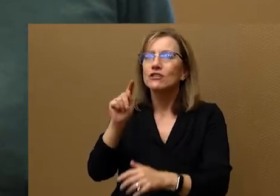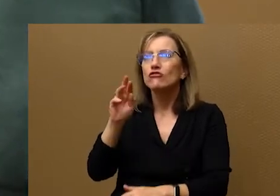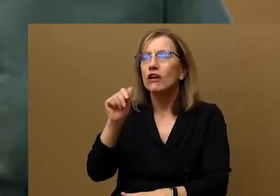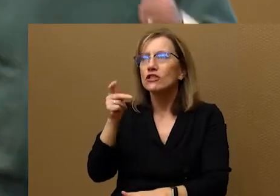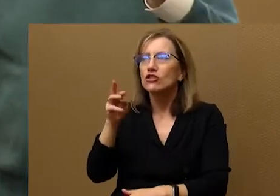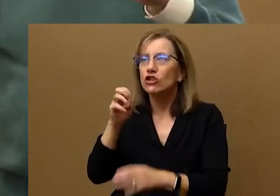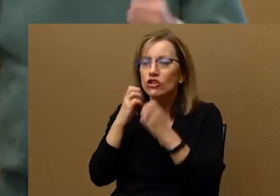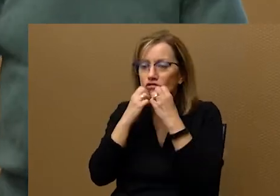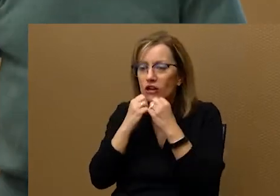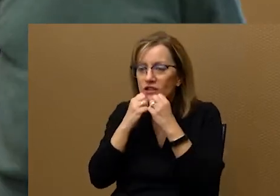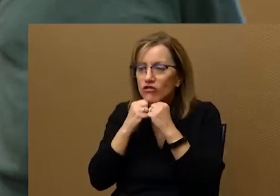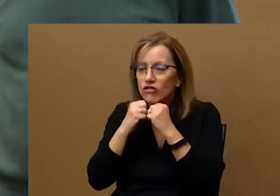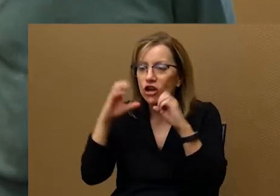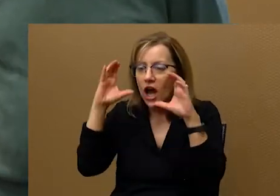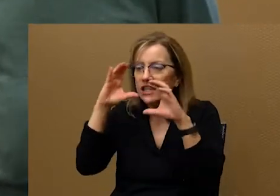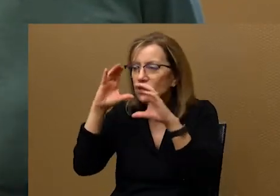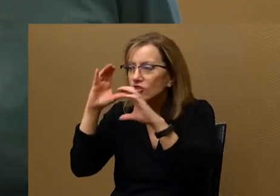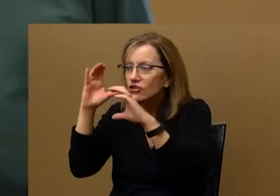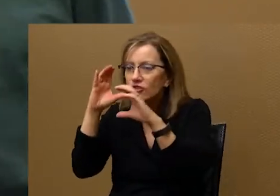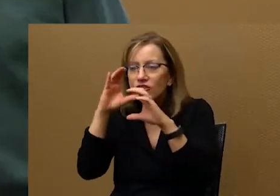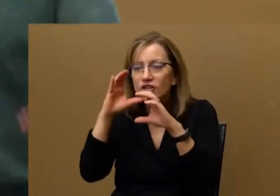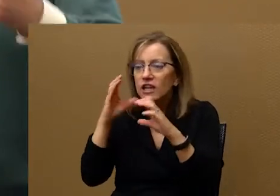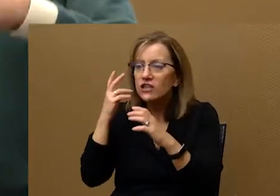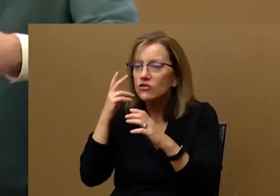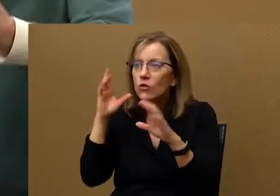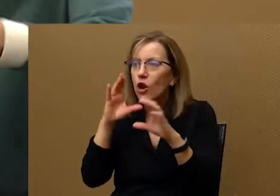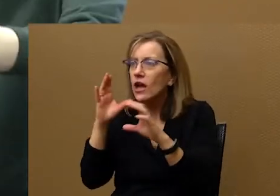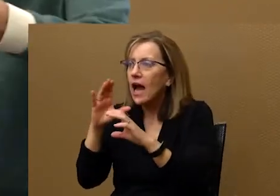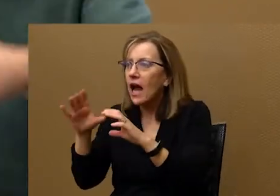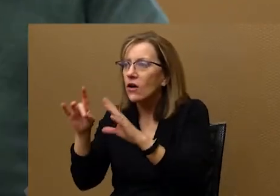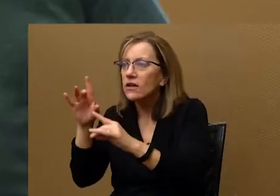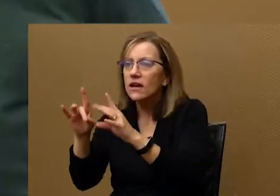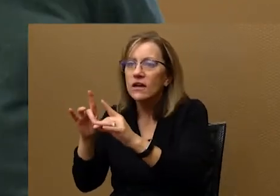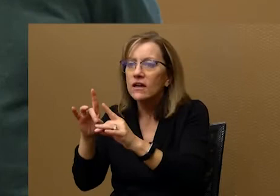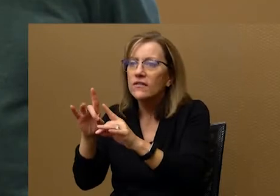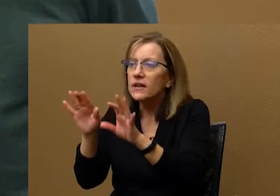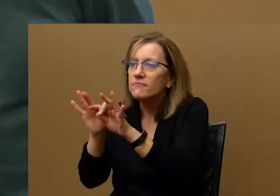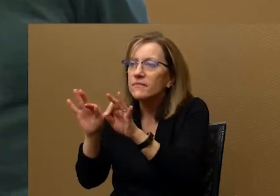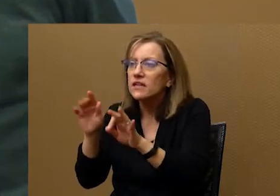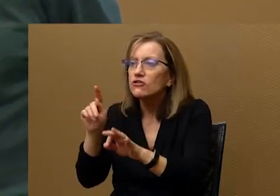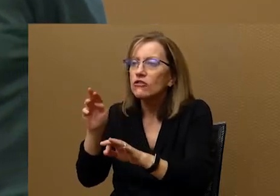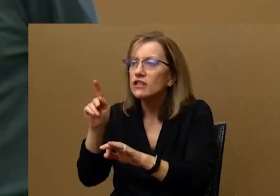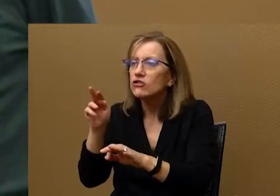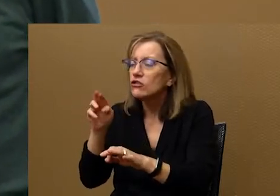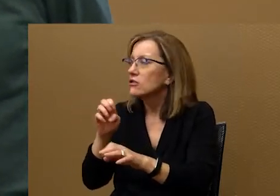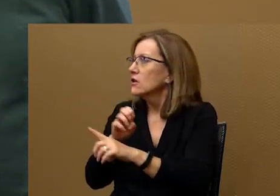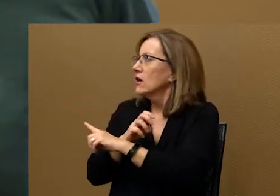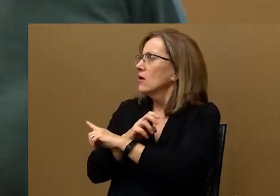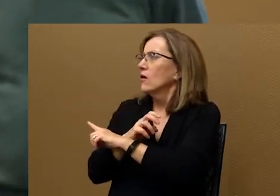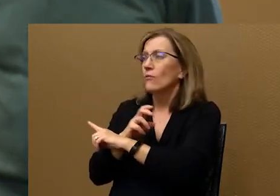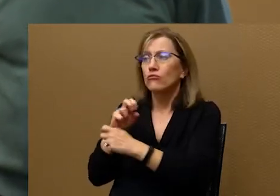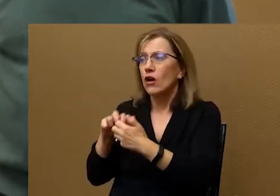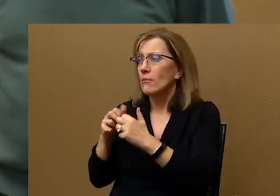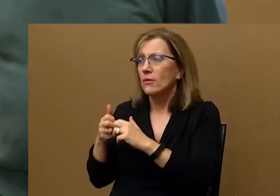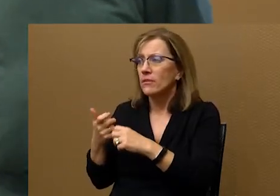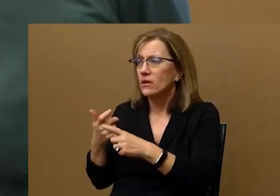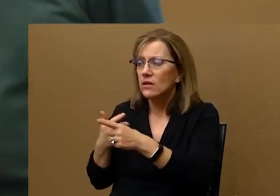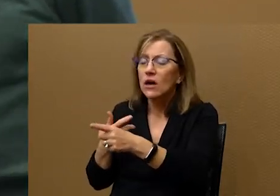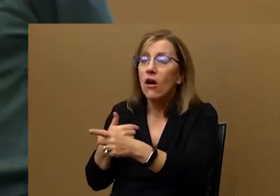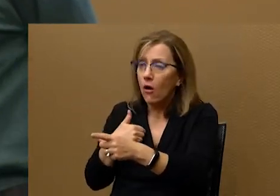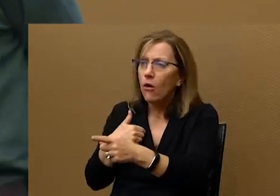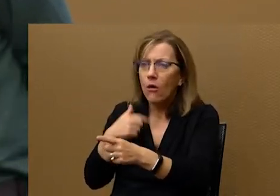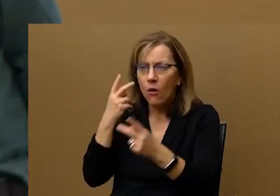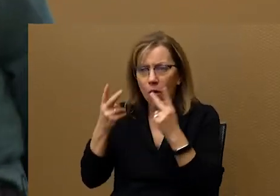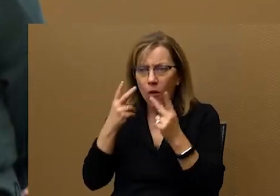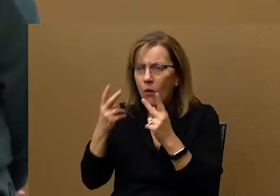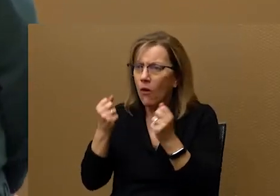youth possesses. Awesome. And the problem then being? Well, you'll see all kinds of problematic behavior. And a